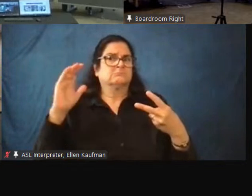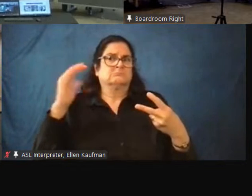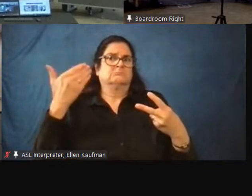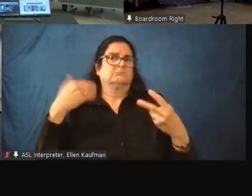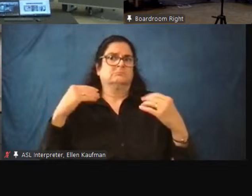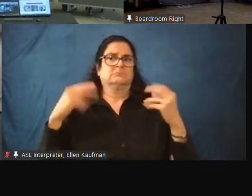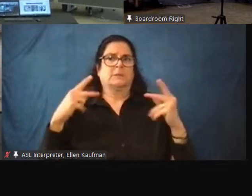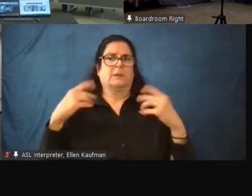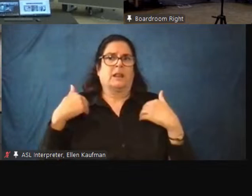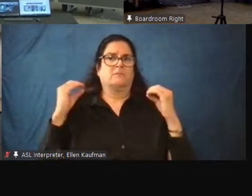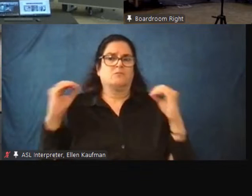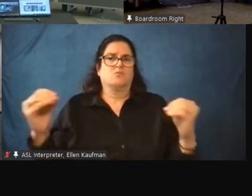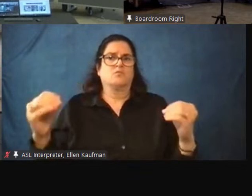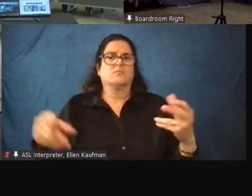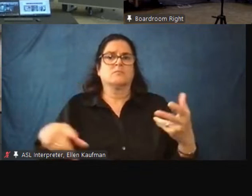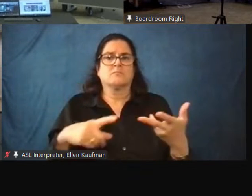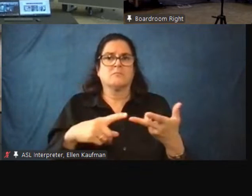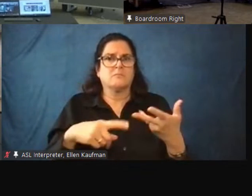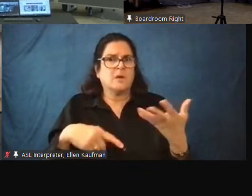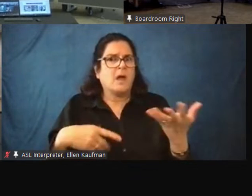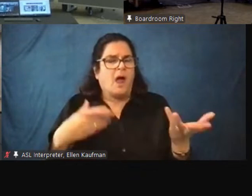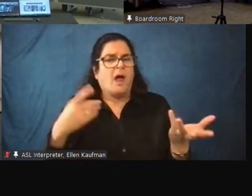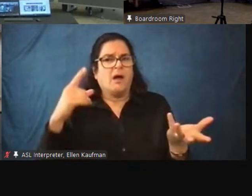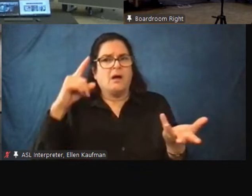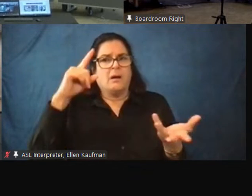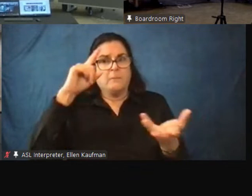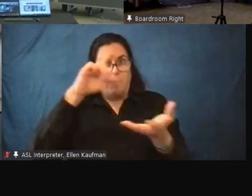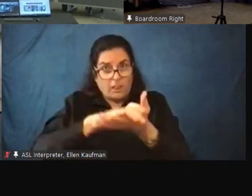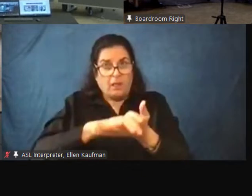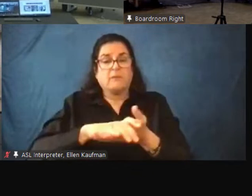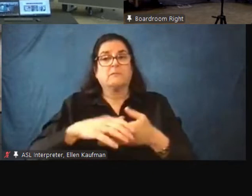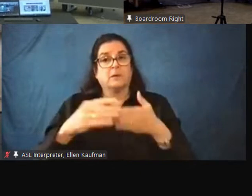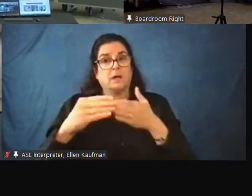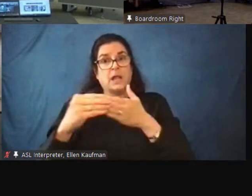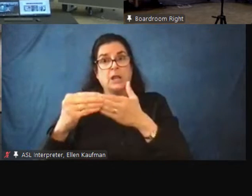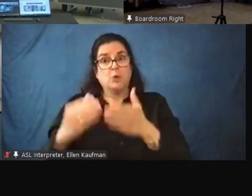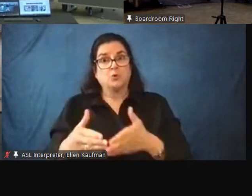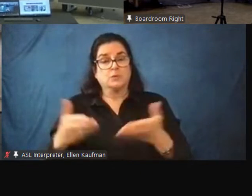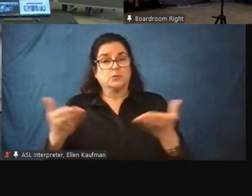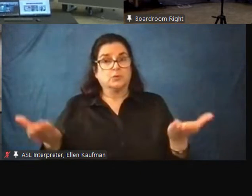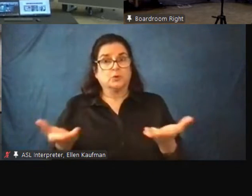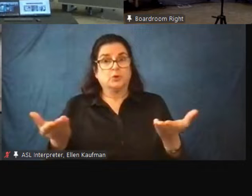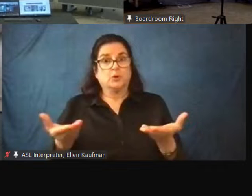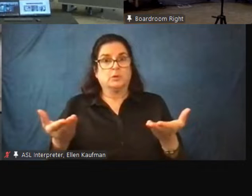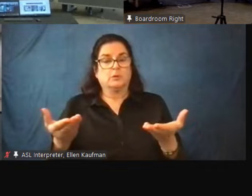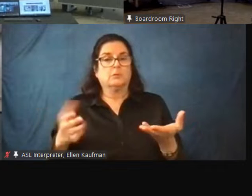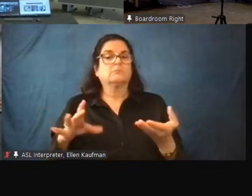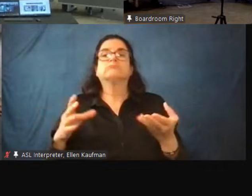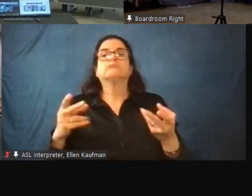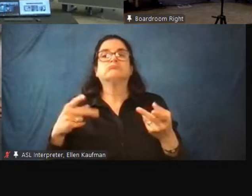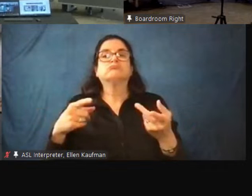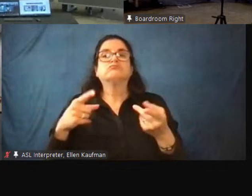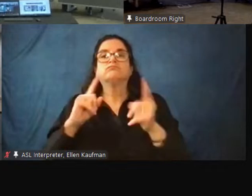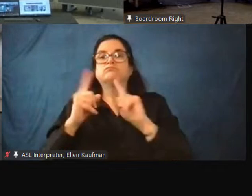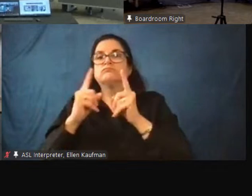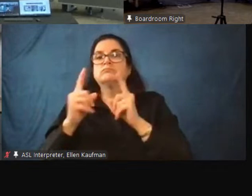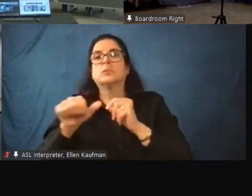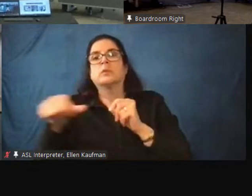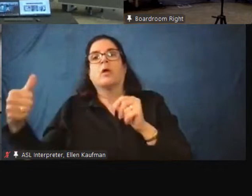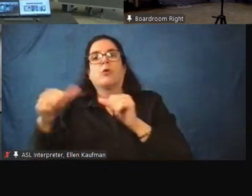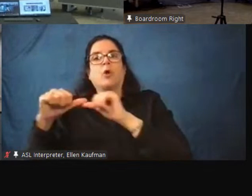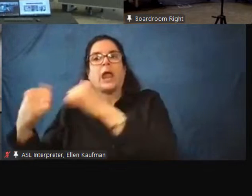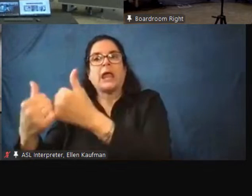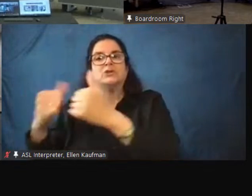poverty. So I believe that if the leaders here find a way to talk with the sister agency, how can